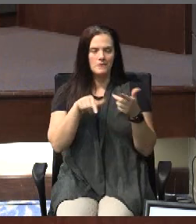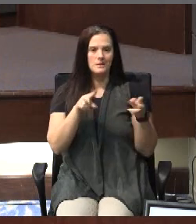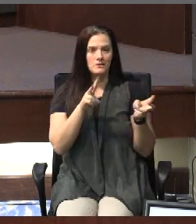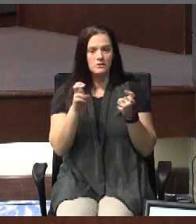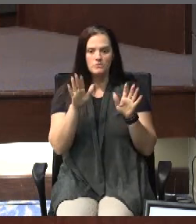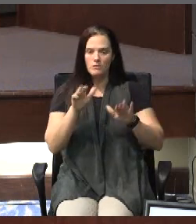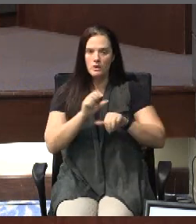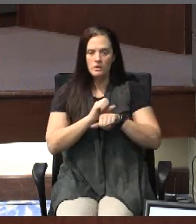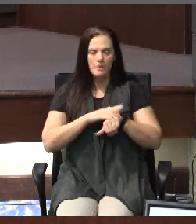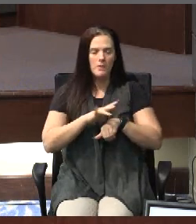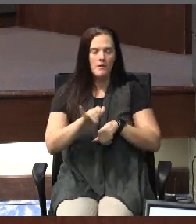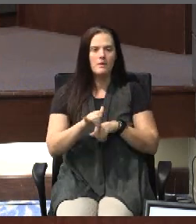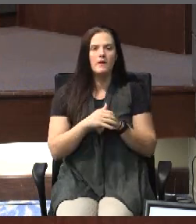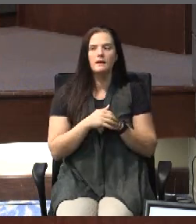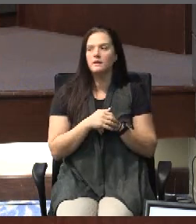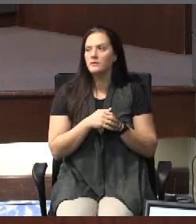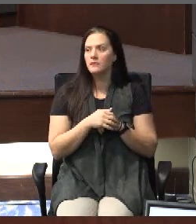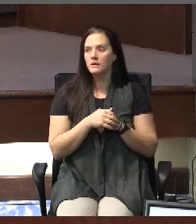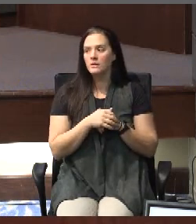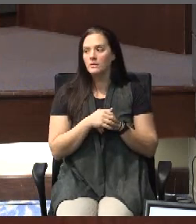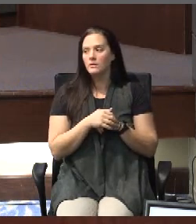And great job on that. I'm glad that was